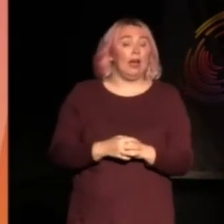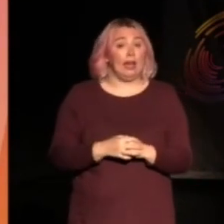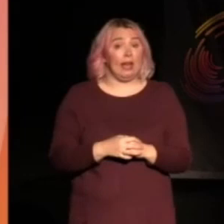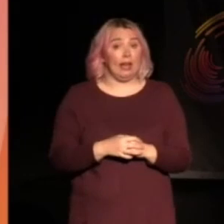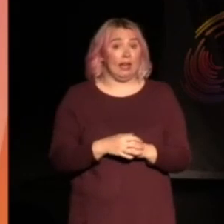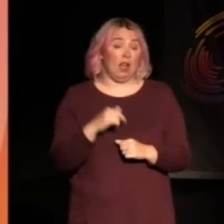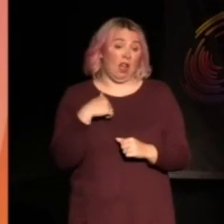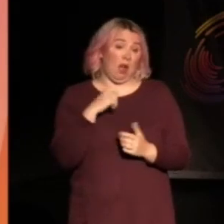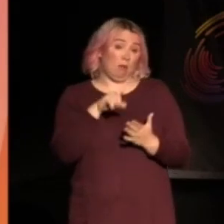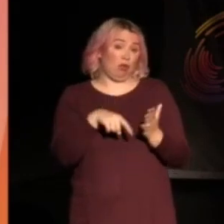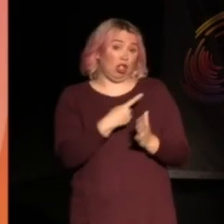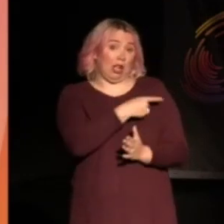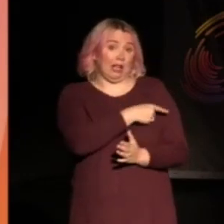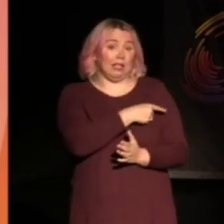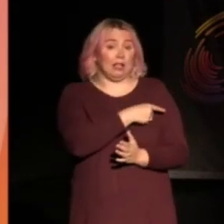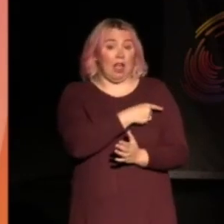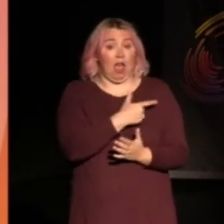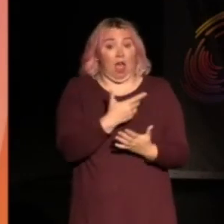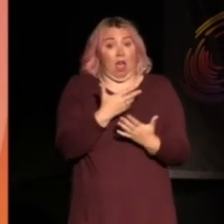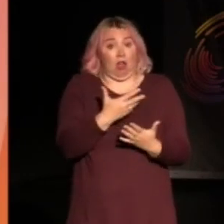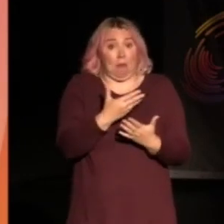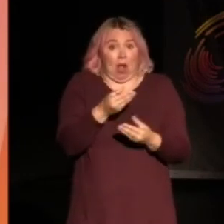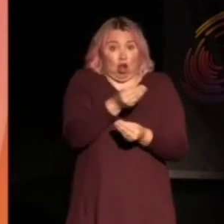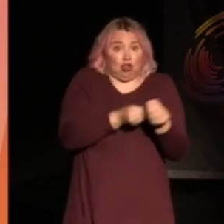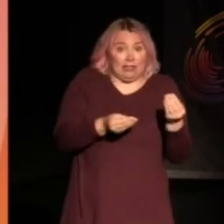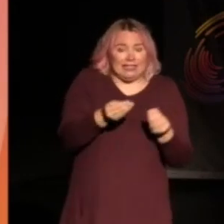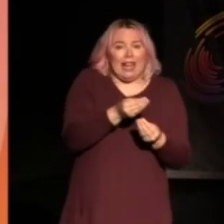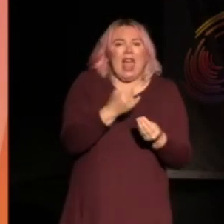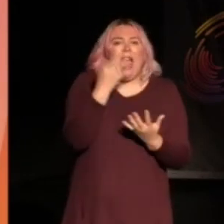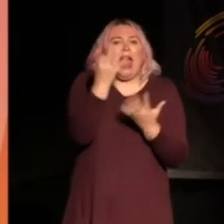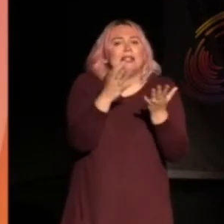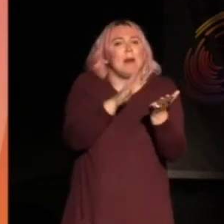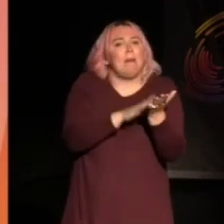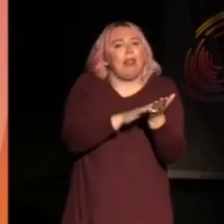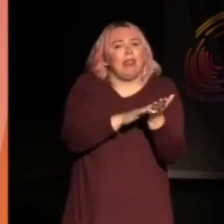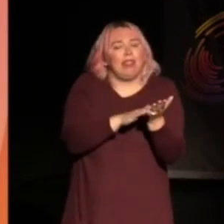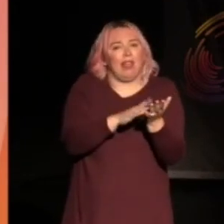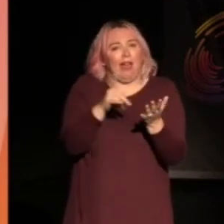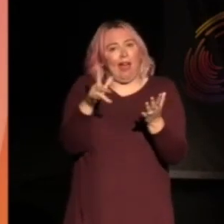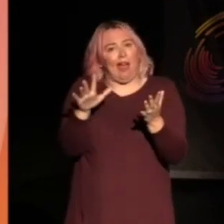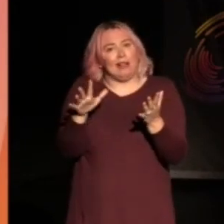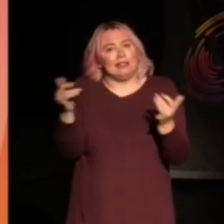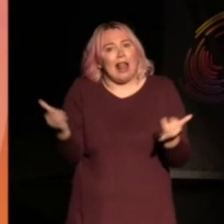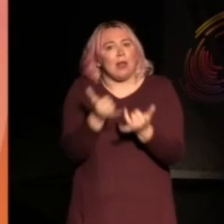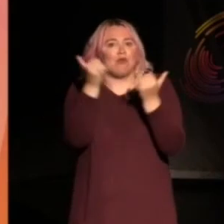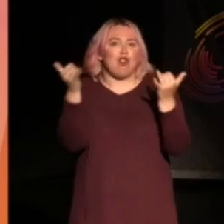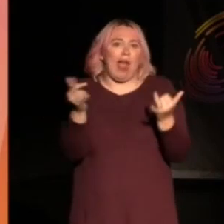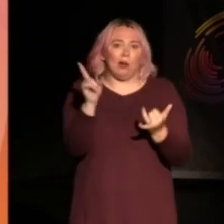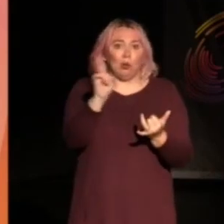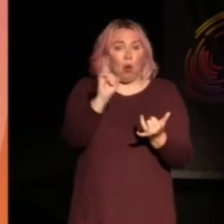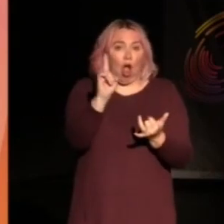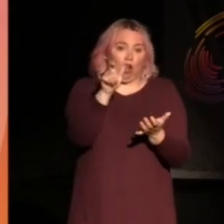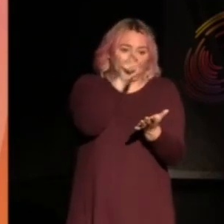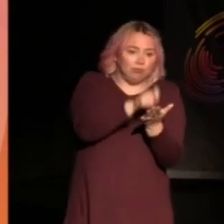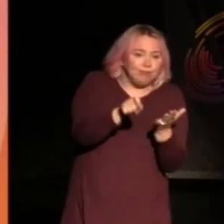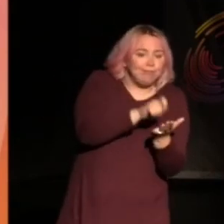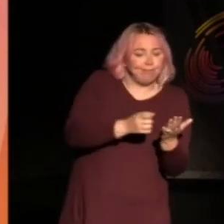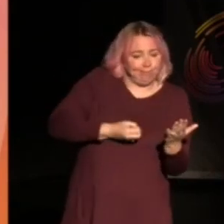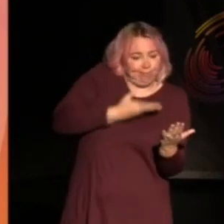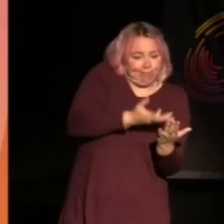centenary is called Common Currency, and it's an 18-month celebration of freedom of expression, creative campaigning, and the best literature the world